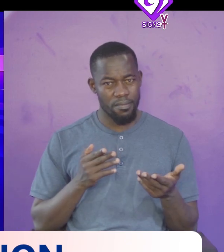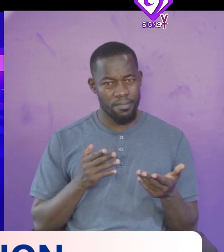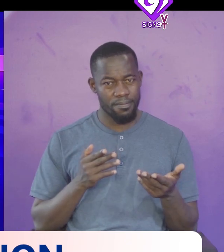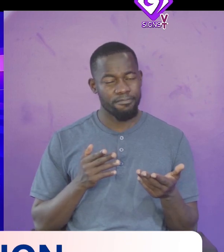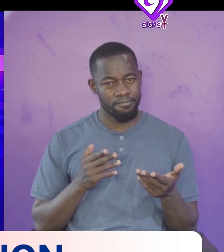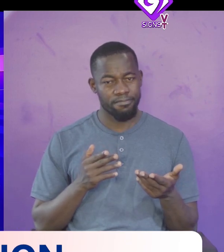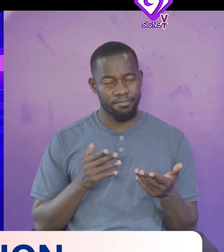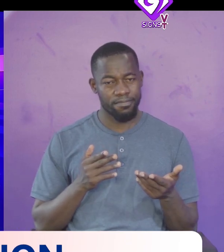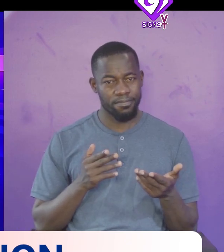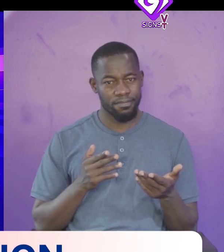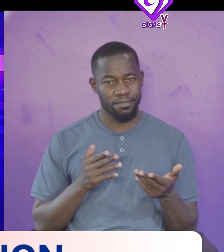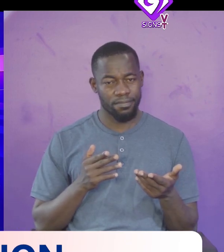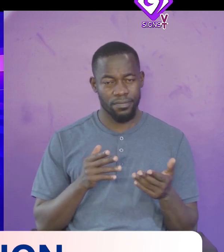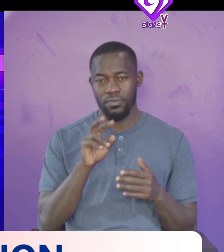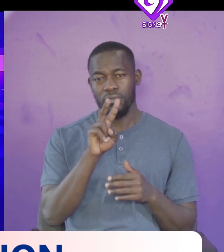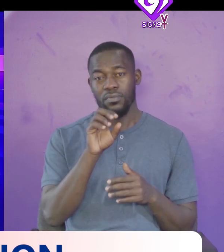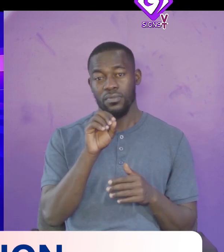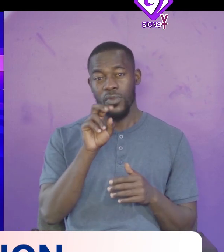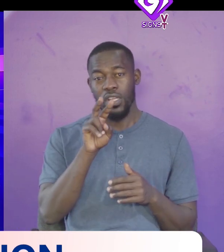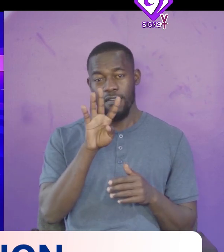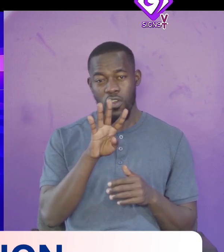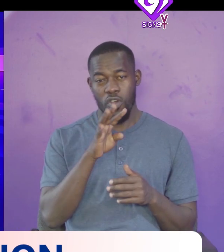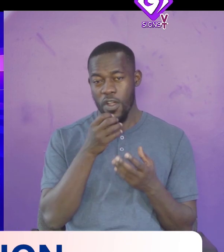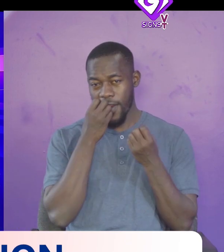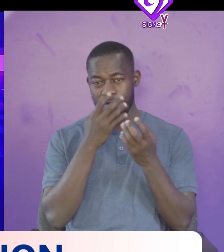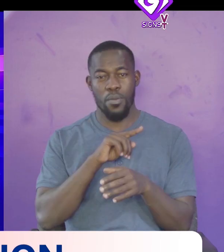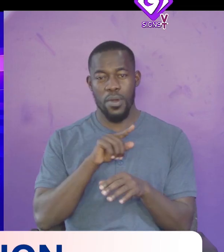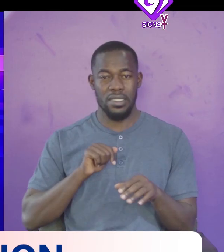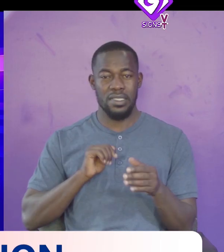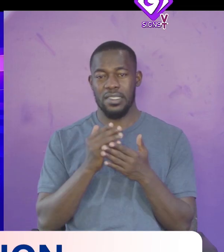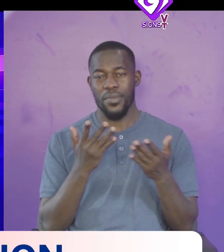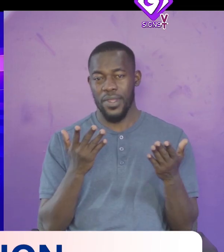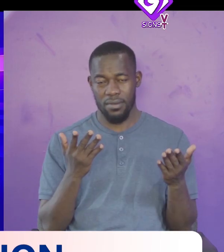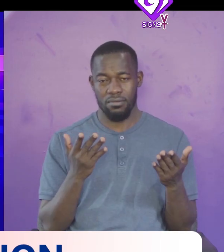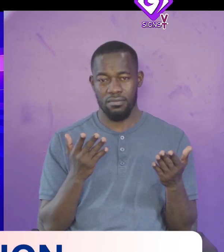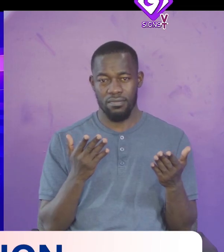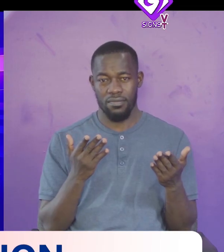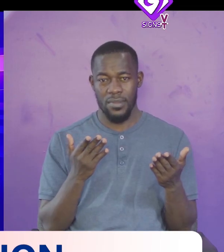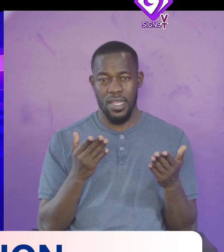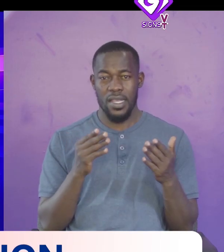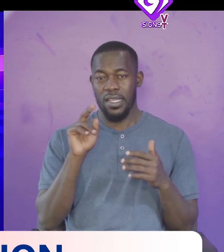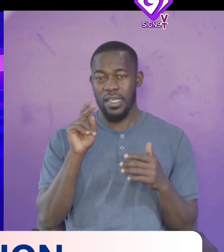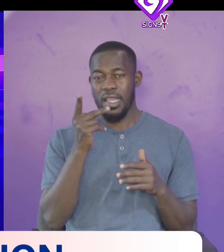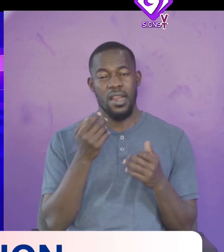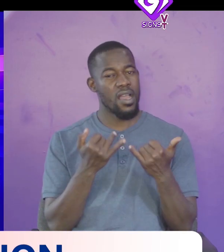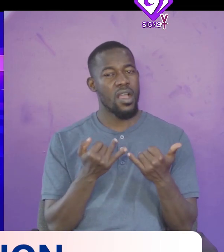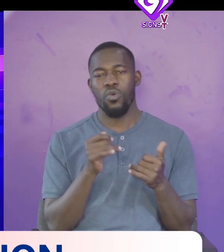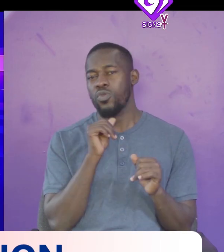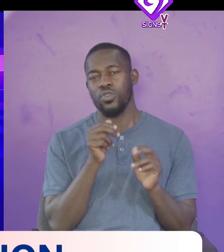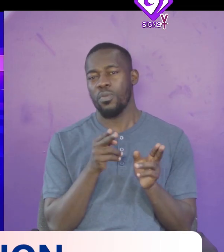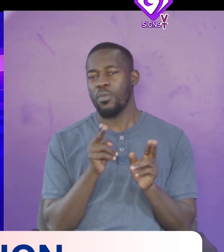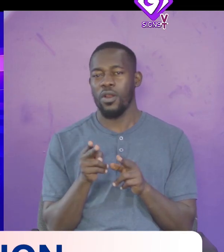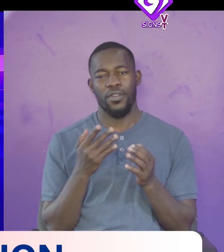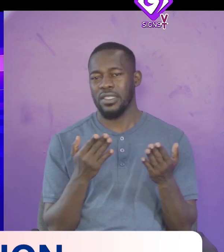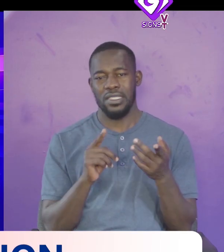Jonah, this time around, 2024 told us something different. Something has changed in this country. Okay. The dynamics have changed. The